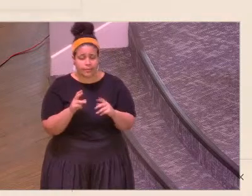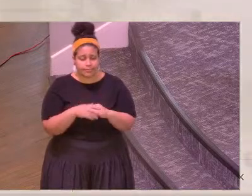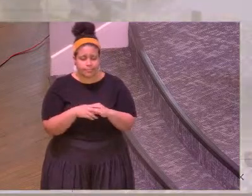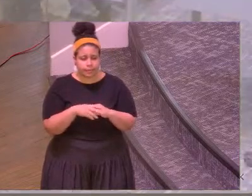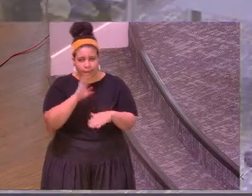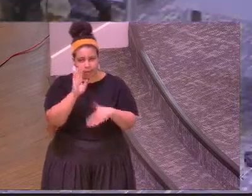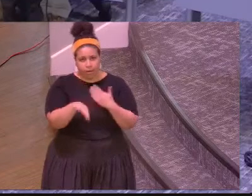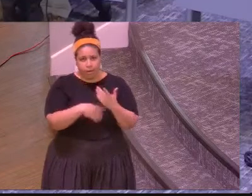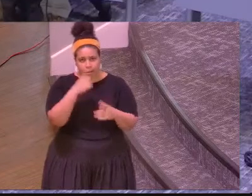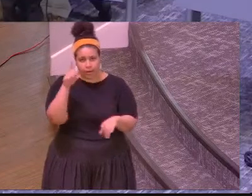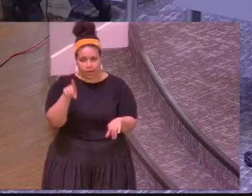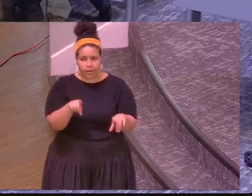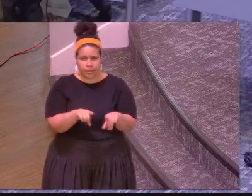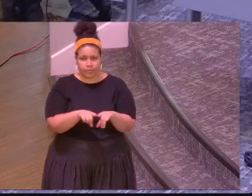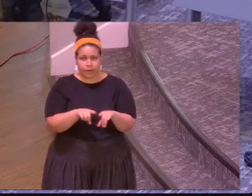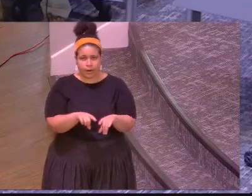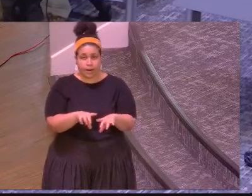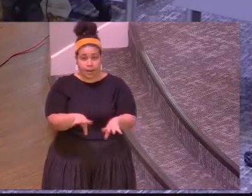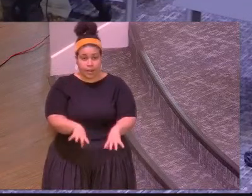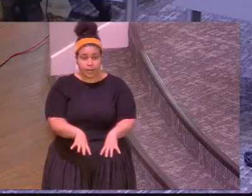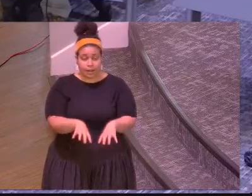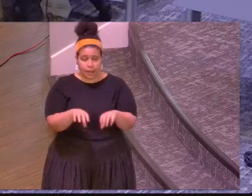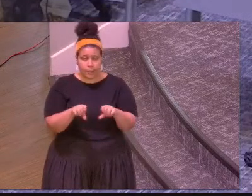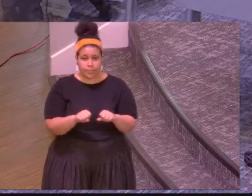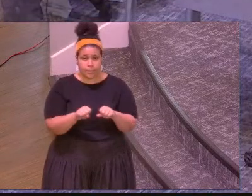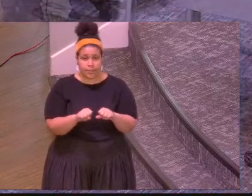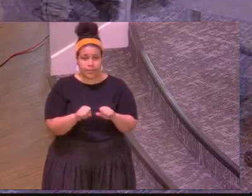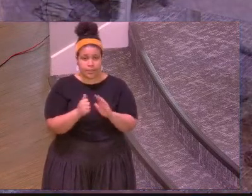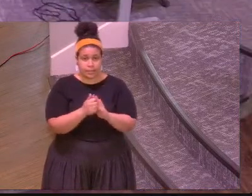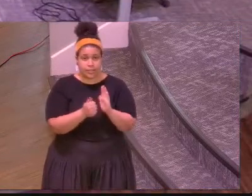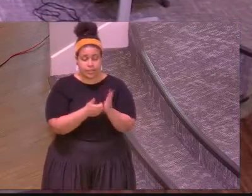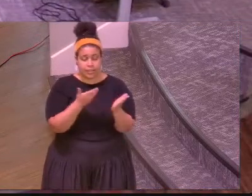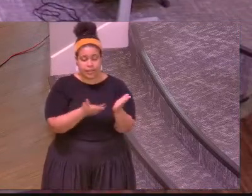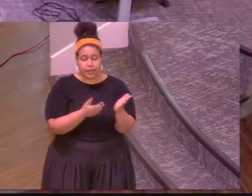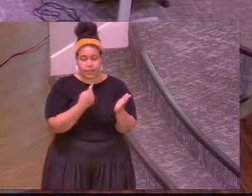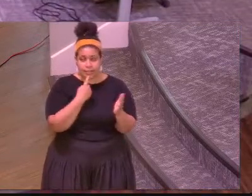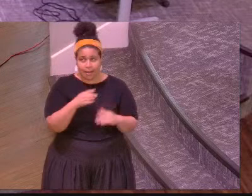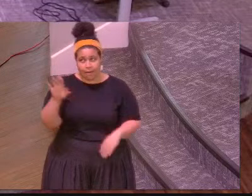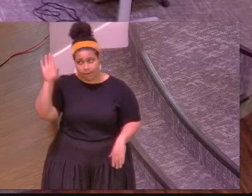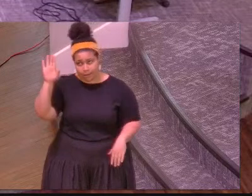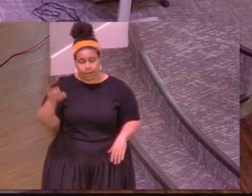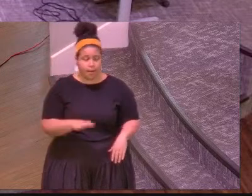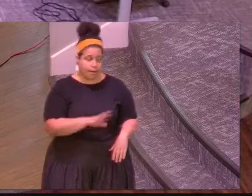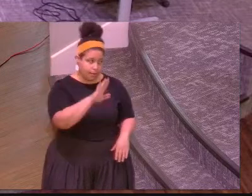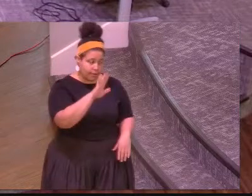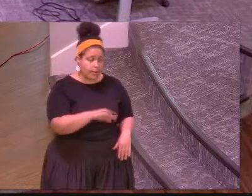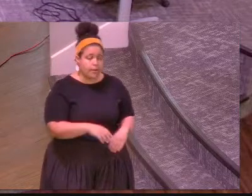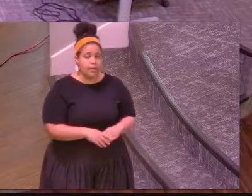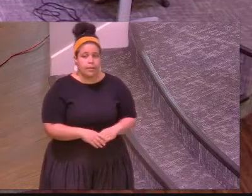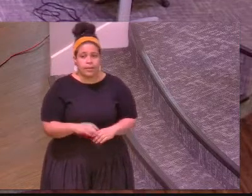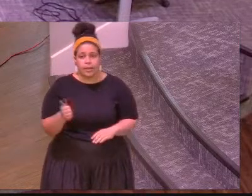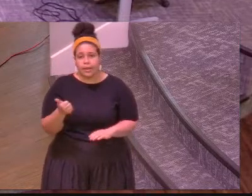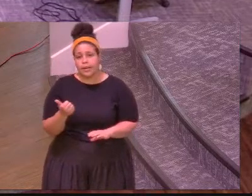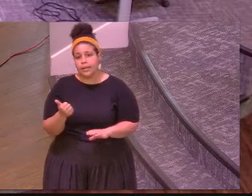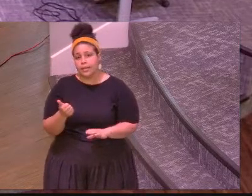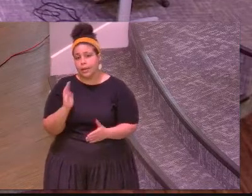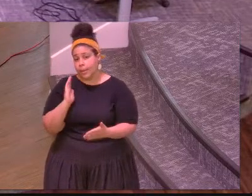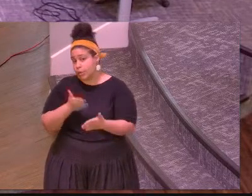in favor of adopting the agenda before us, if you would raise your hands and say aye. Aye. Any opposed?